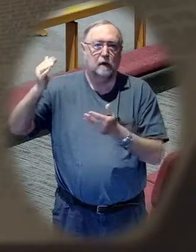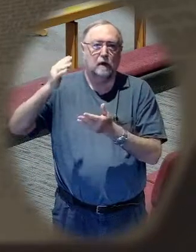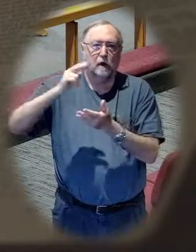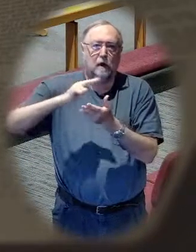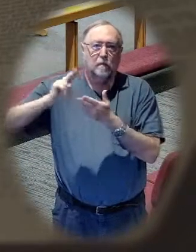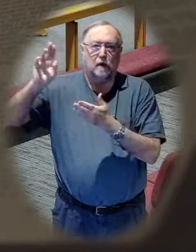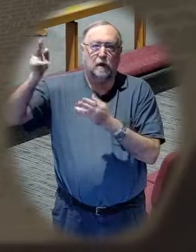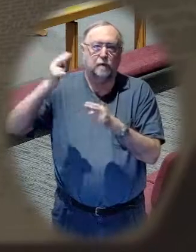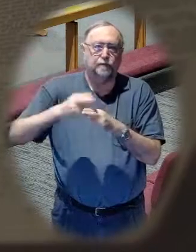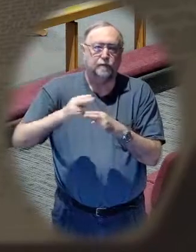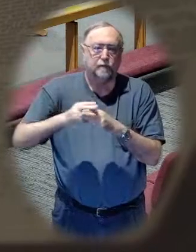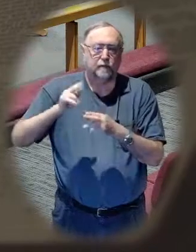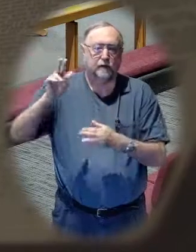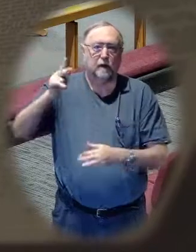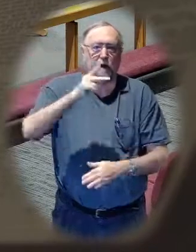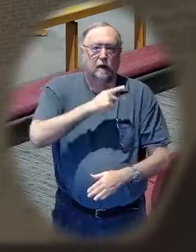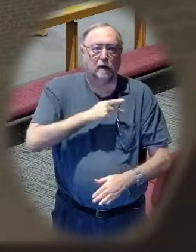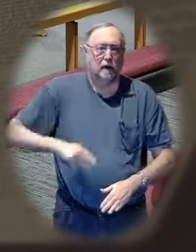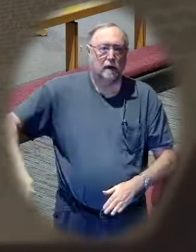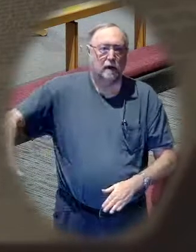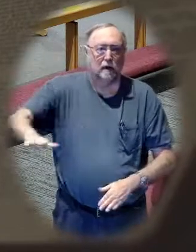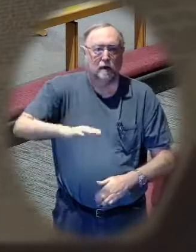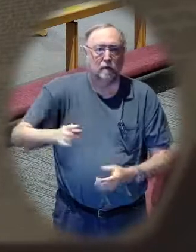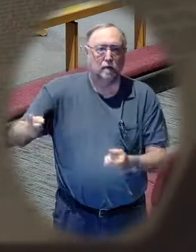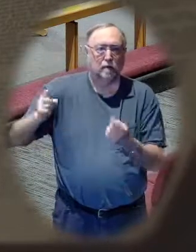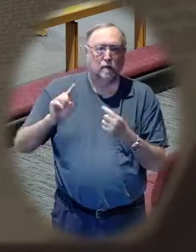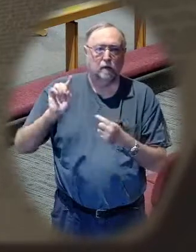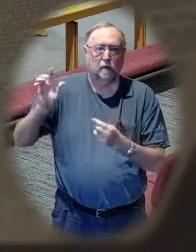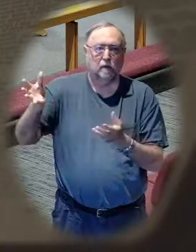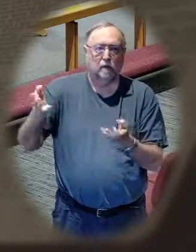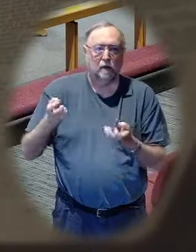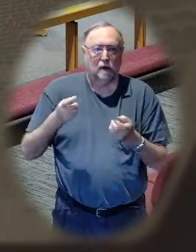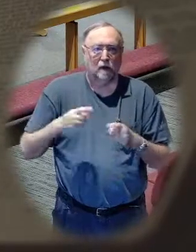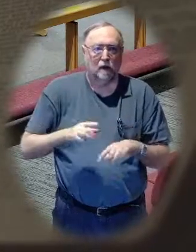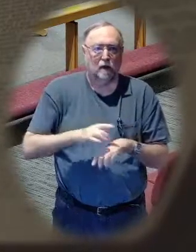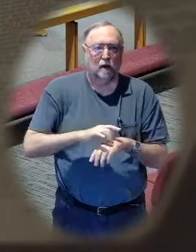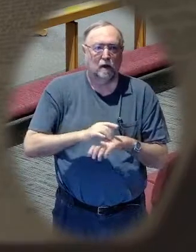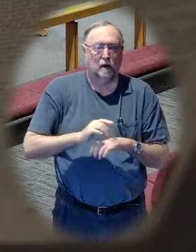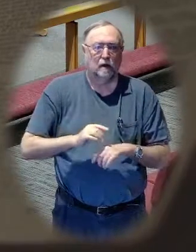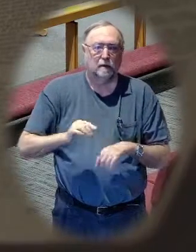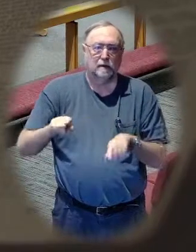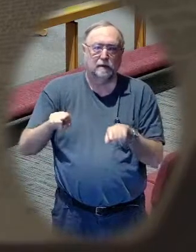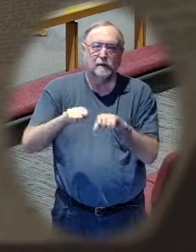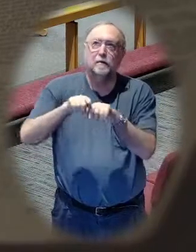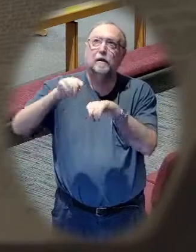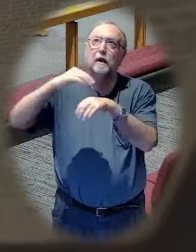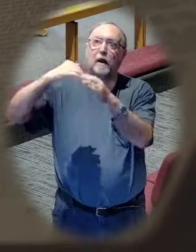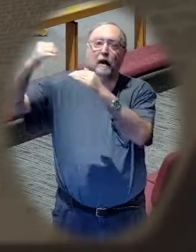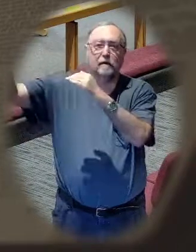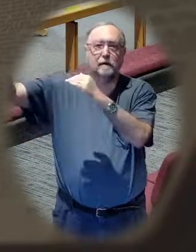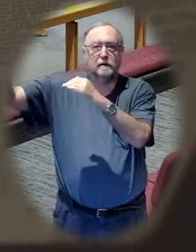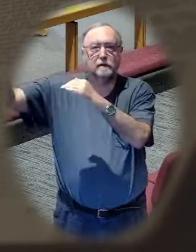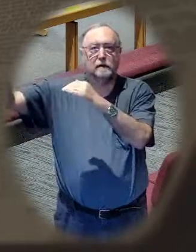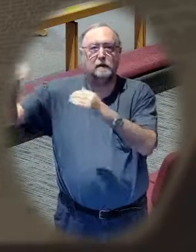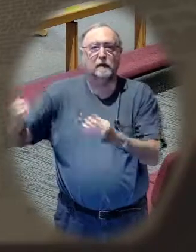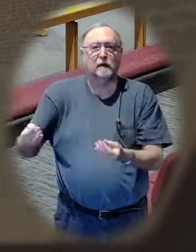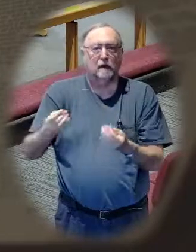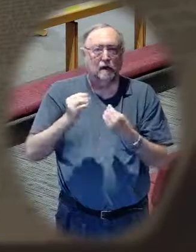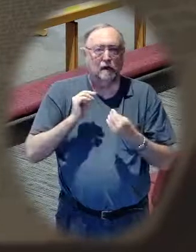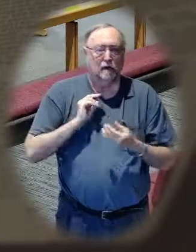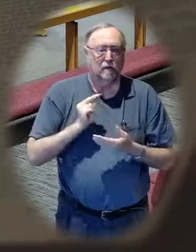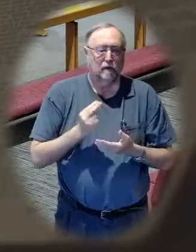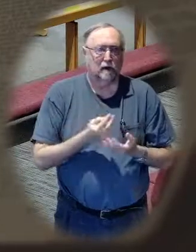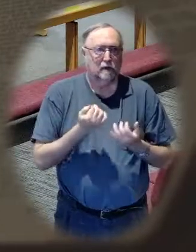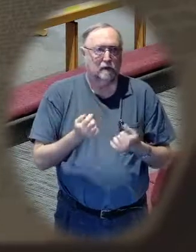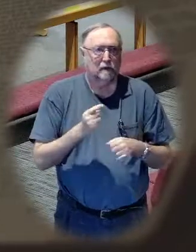thy name. Thy kingdom come, thy will be done, on earth as it is in heaven. Give us this